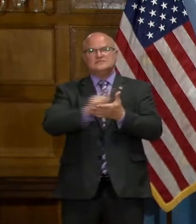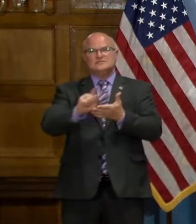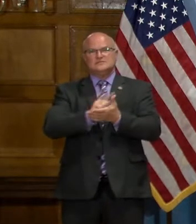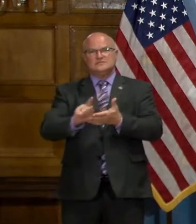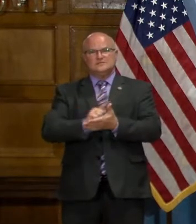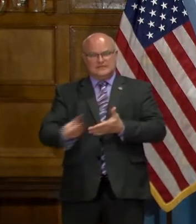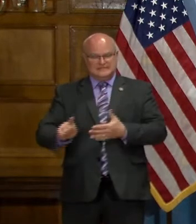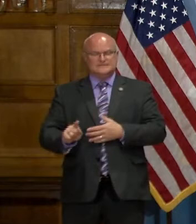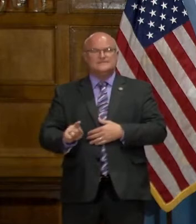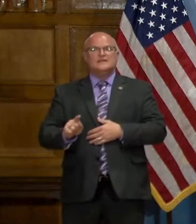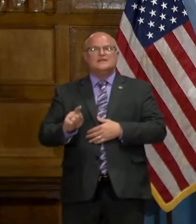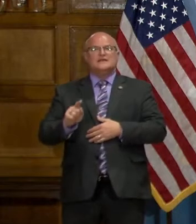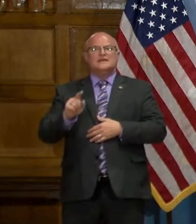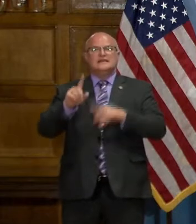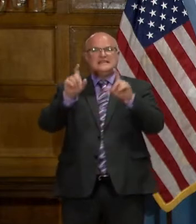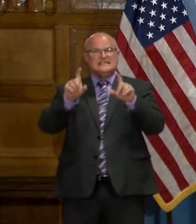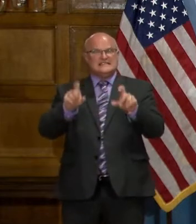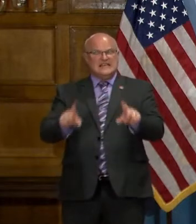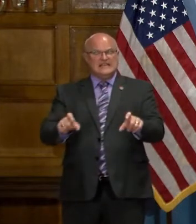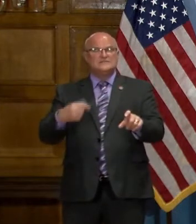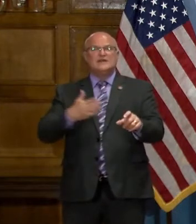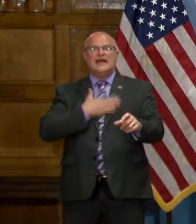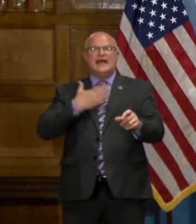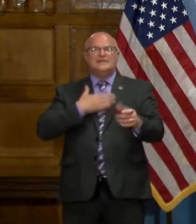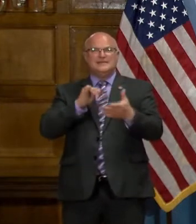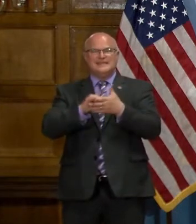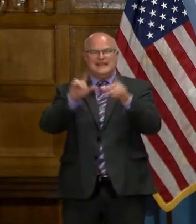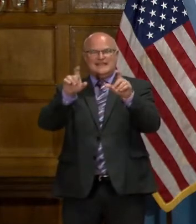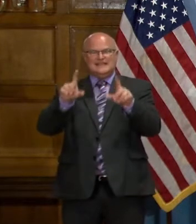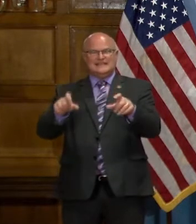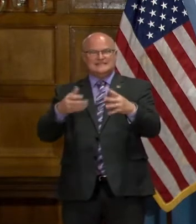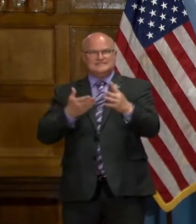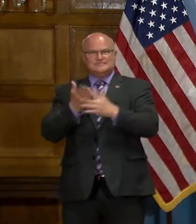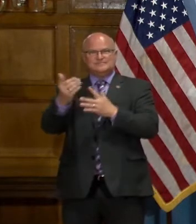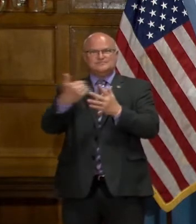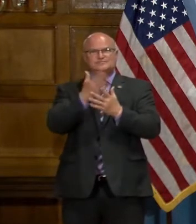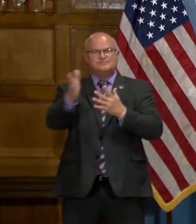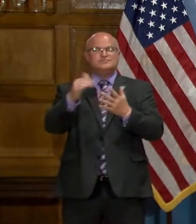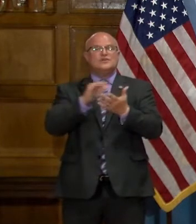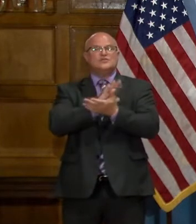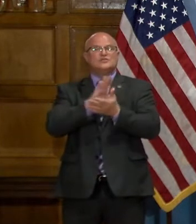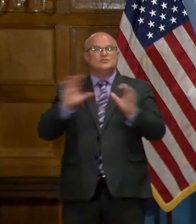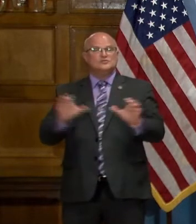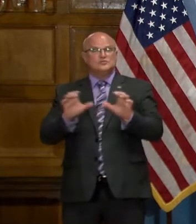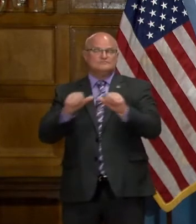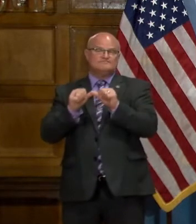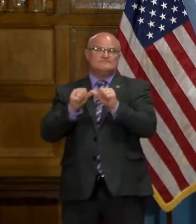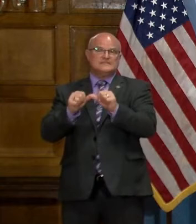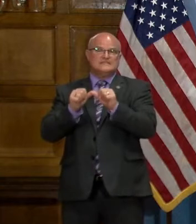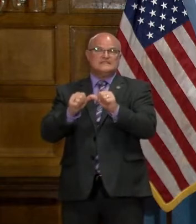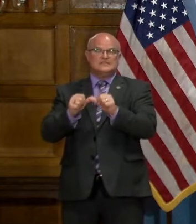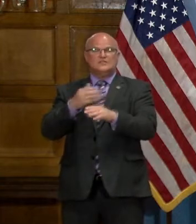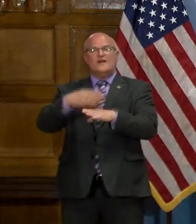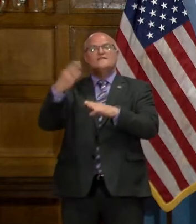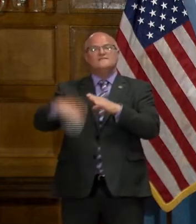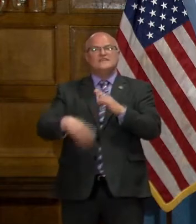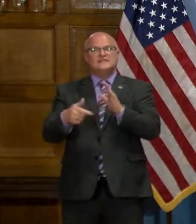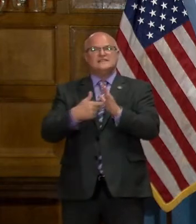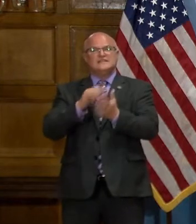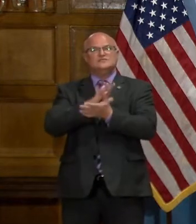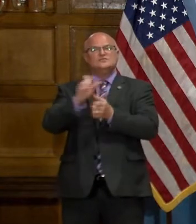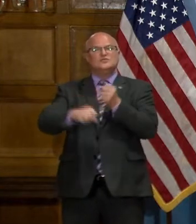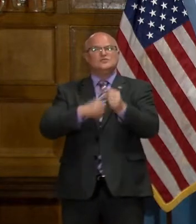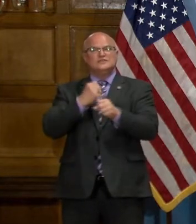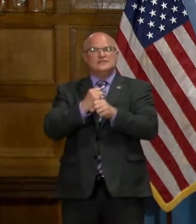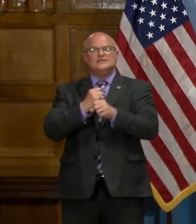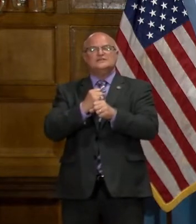weeks. But we are happy with all the work that the schools are doing to continue to finish this school year